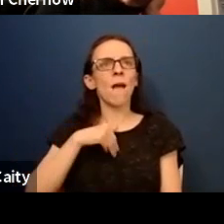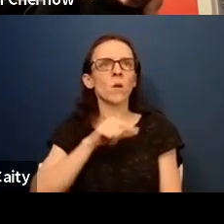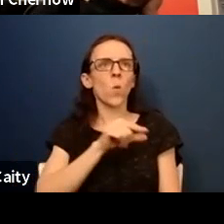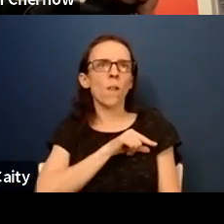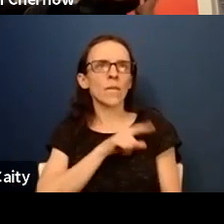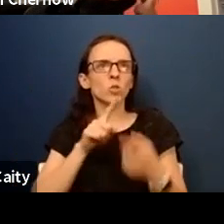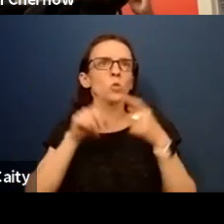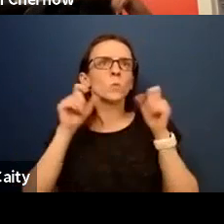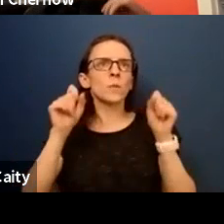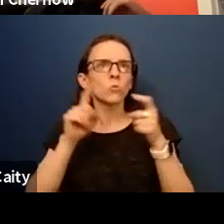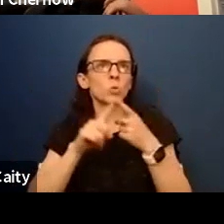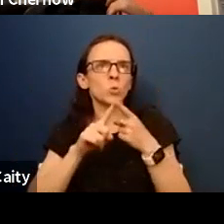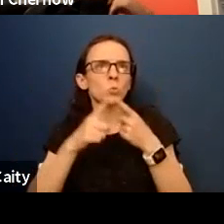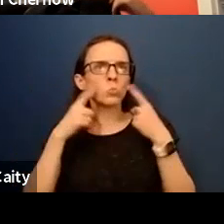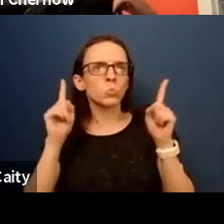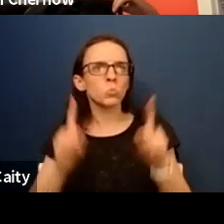be able to do that.